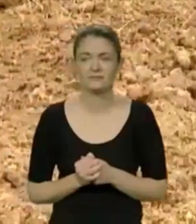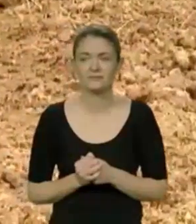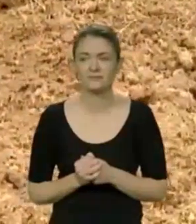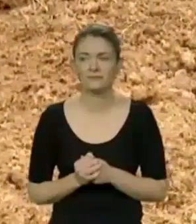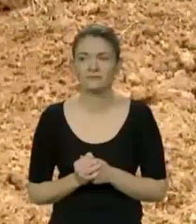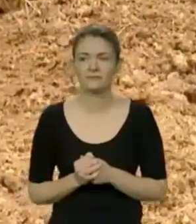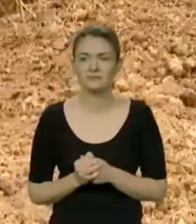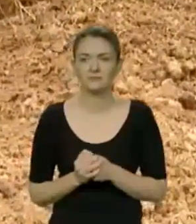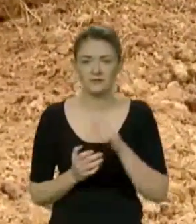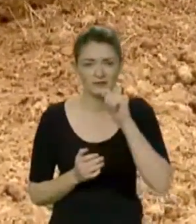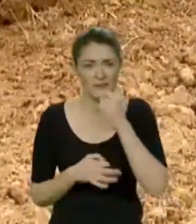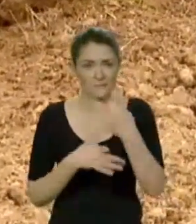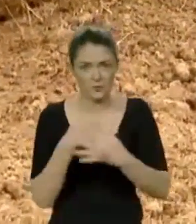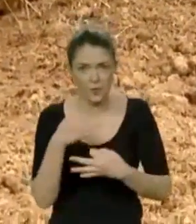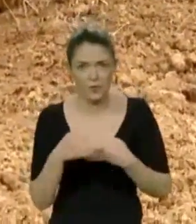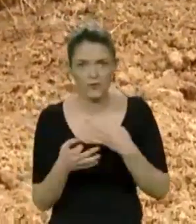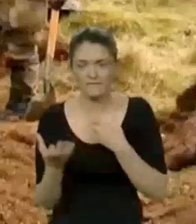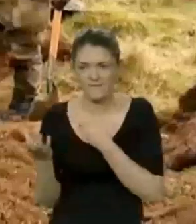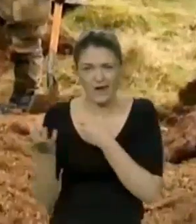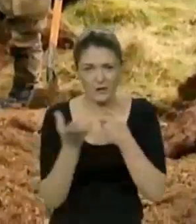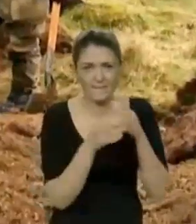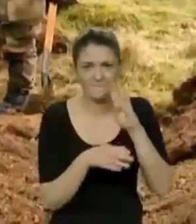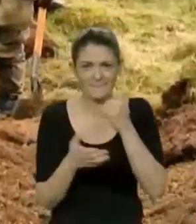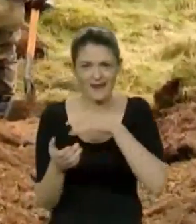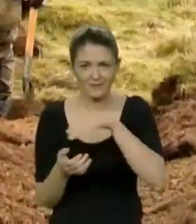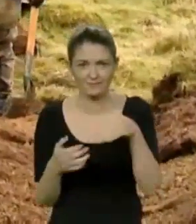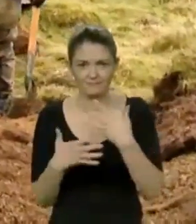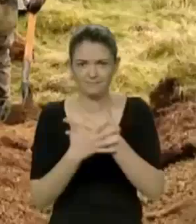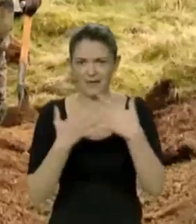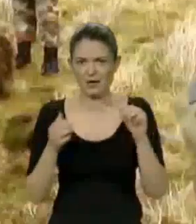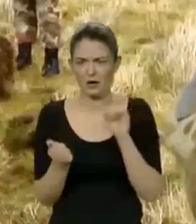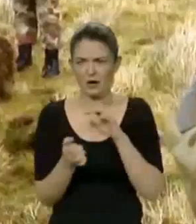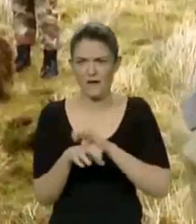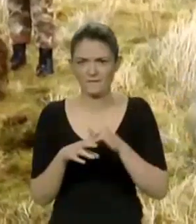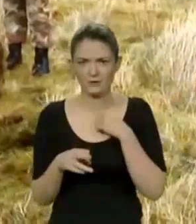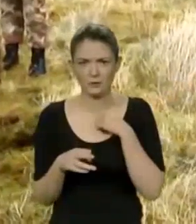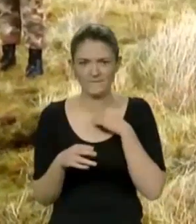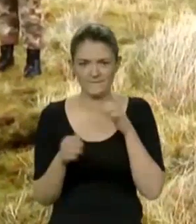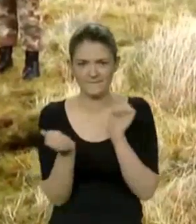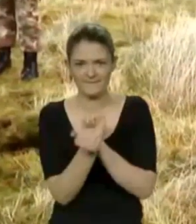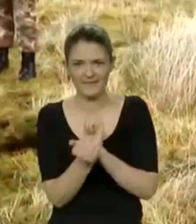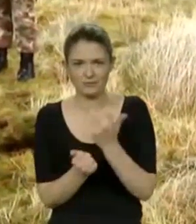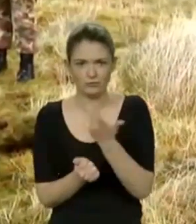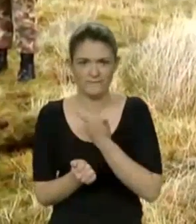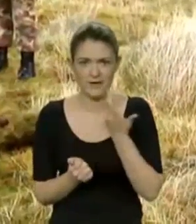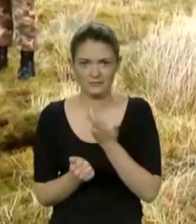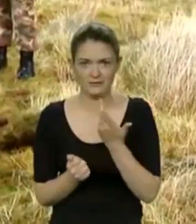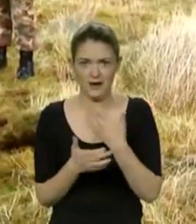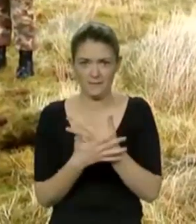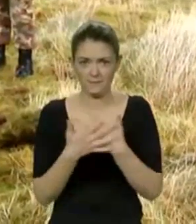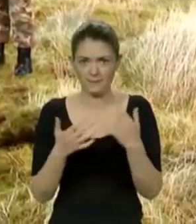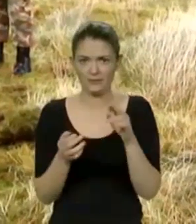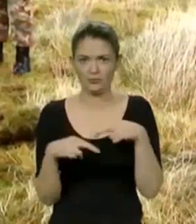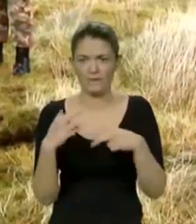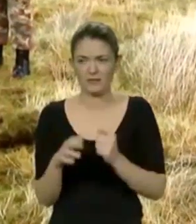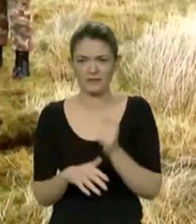Tough going. The firing bay has to be big enough to fit the three of us. And then there has to be enough room for the tallest